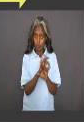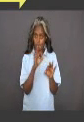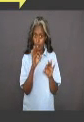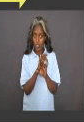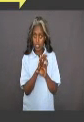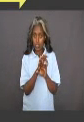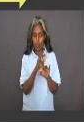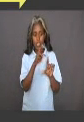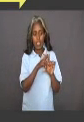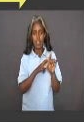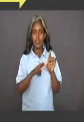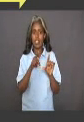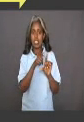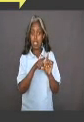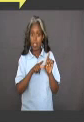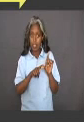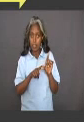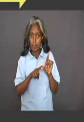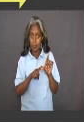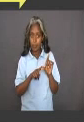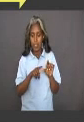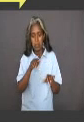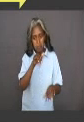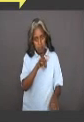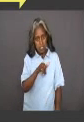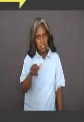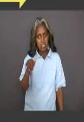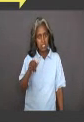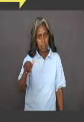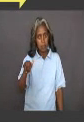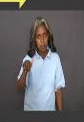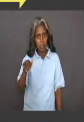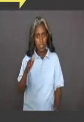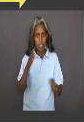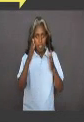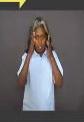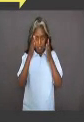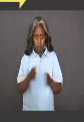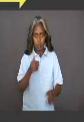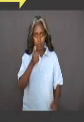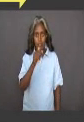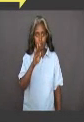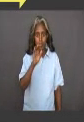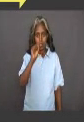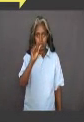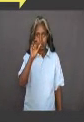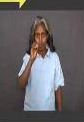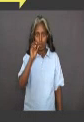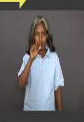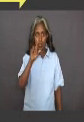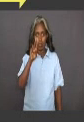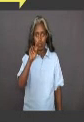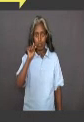the reference angle are the same in absolute value, but they